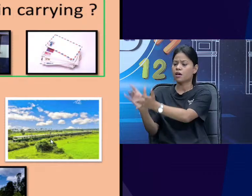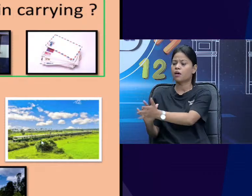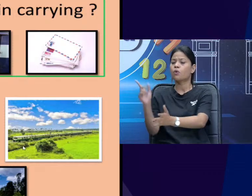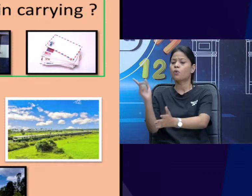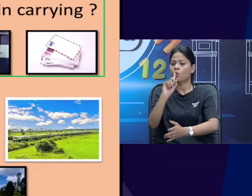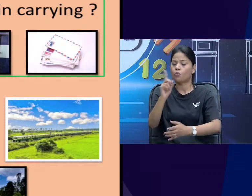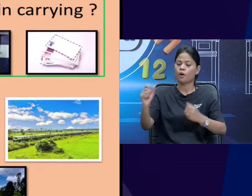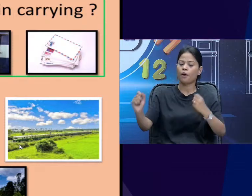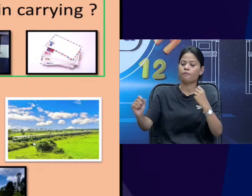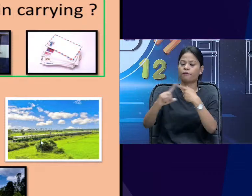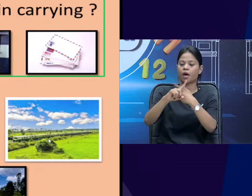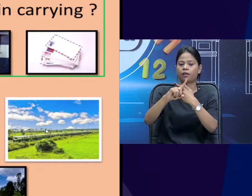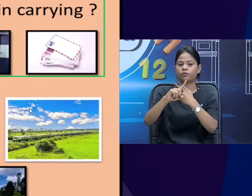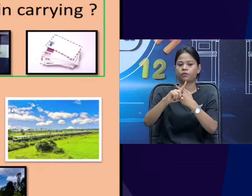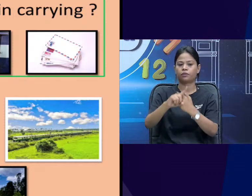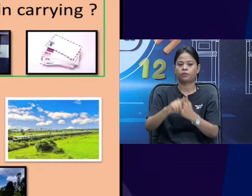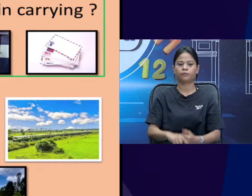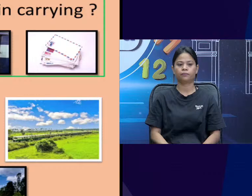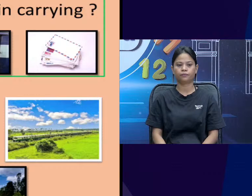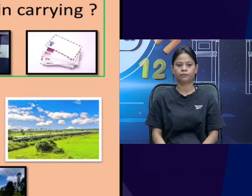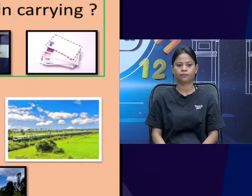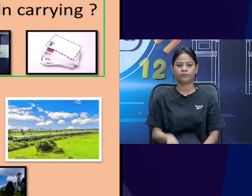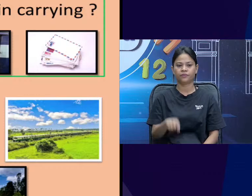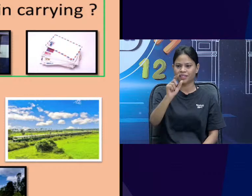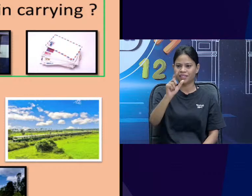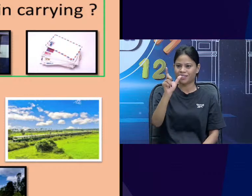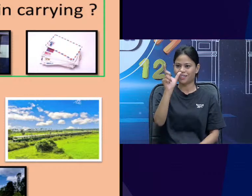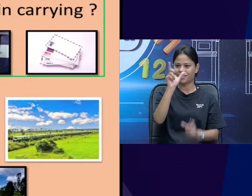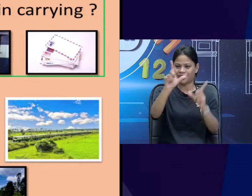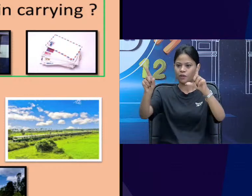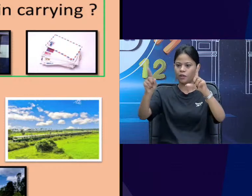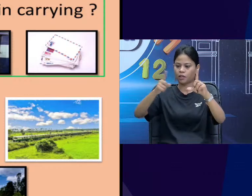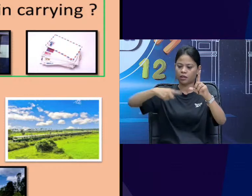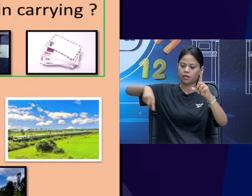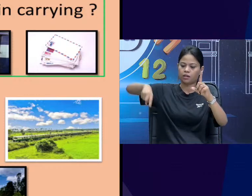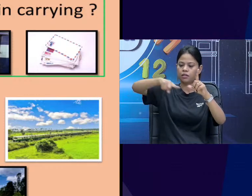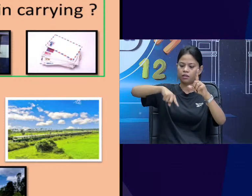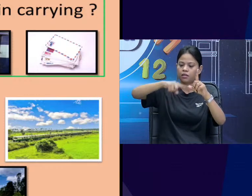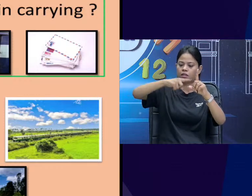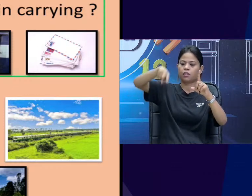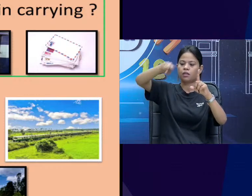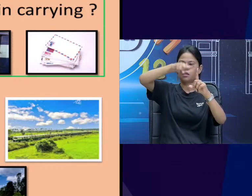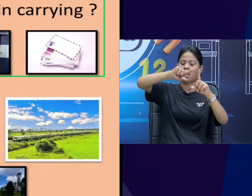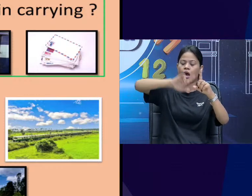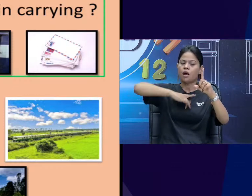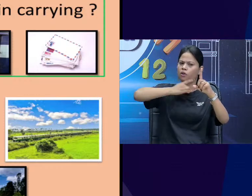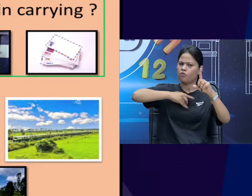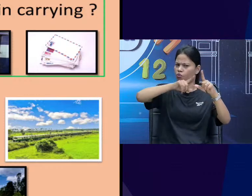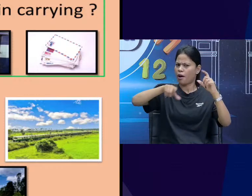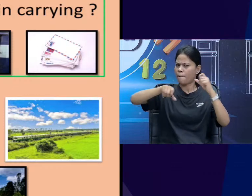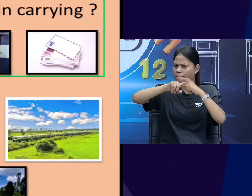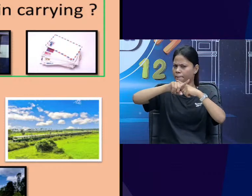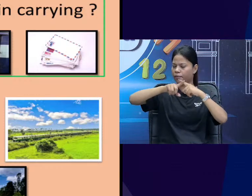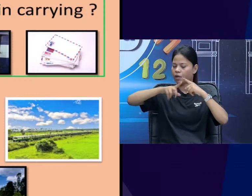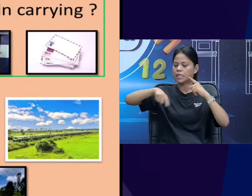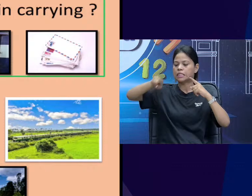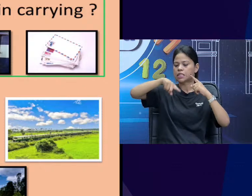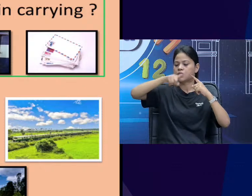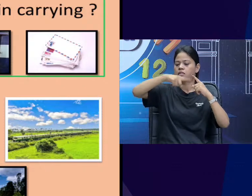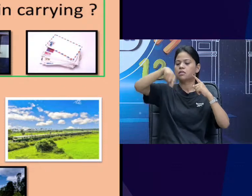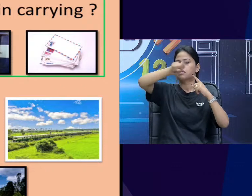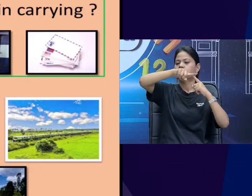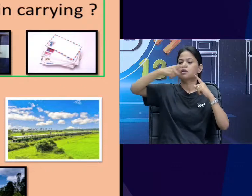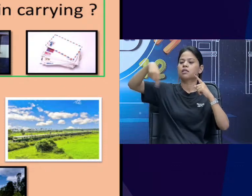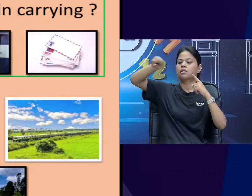options. You must circle the option in which you have to match with